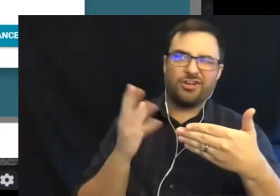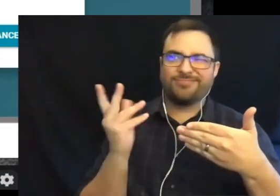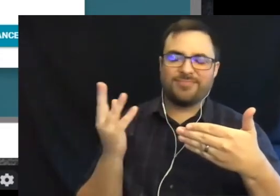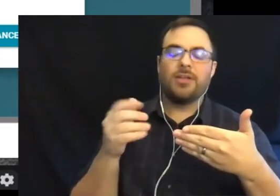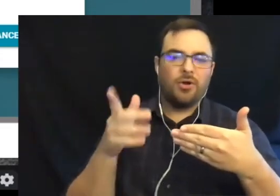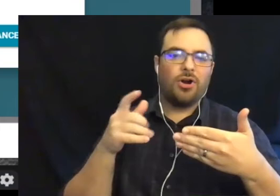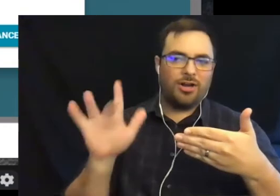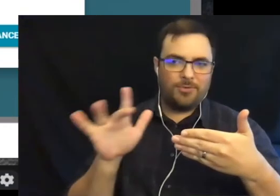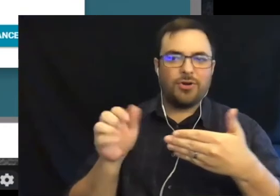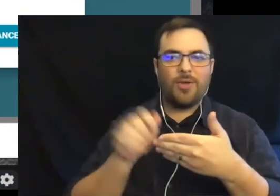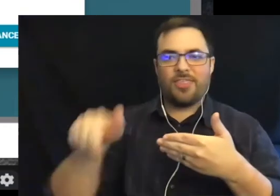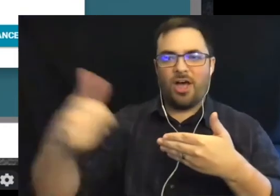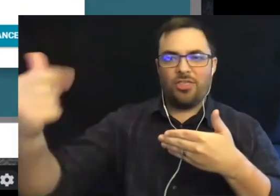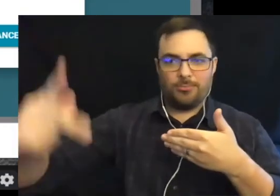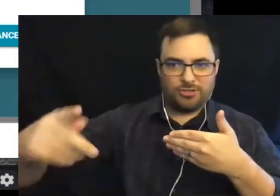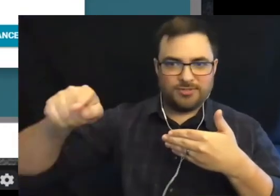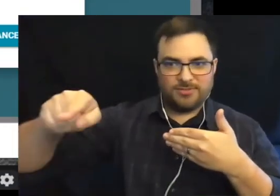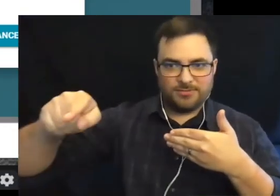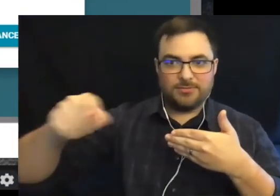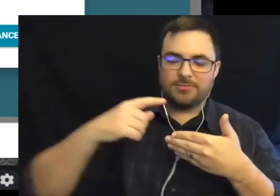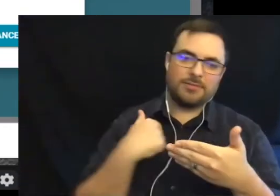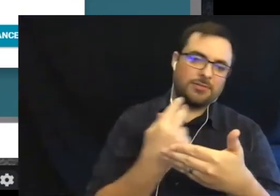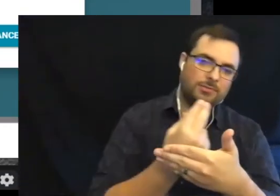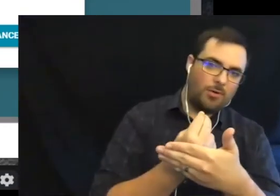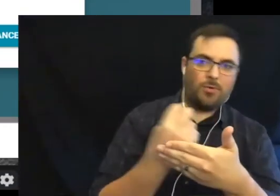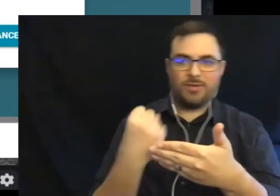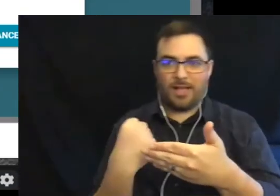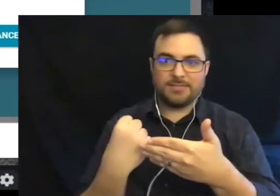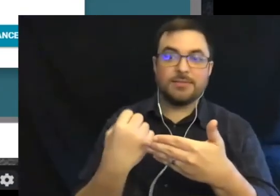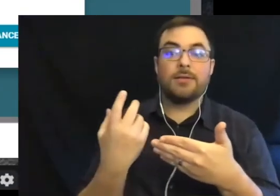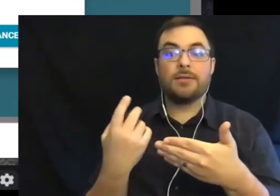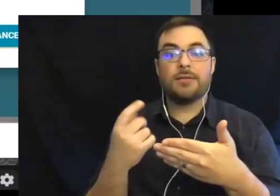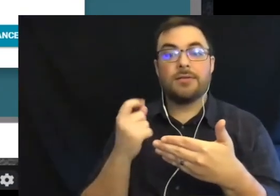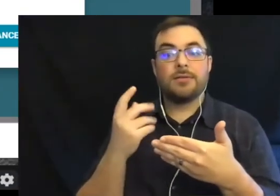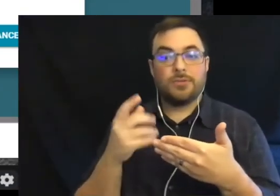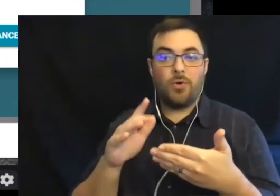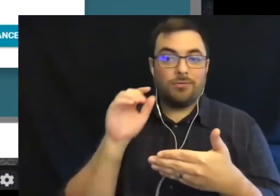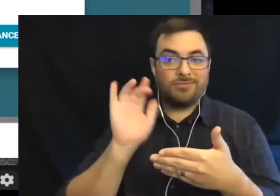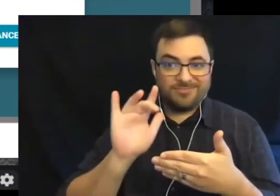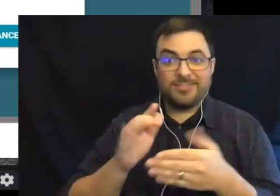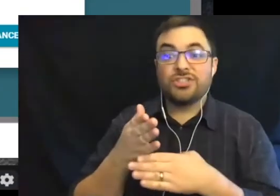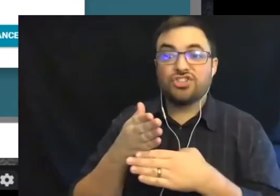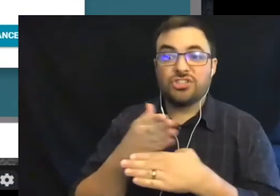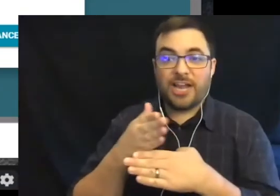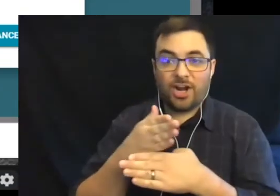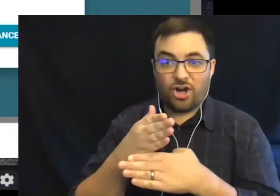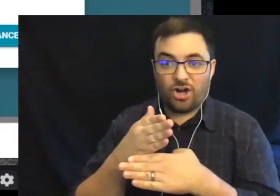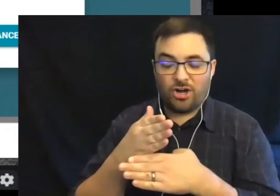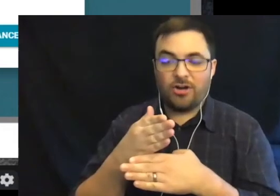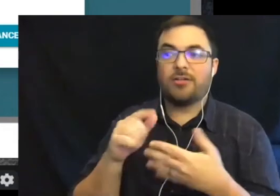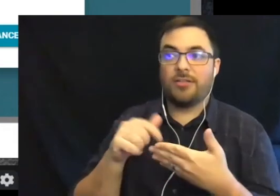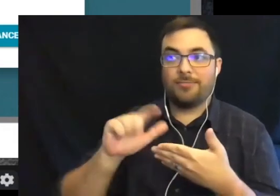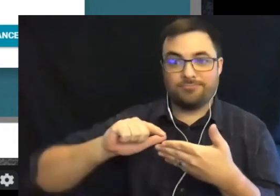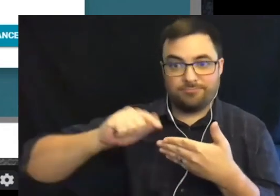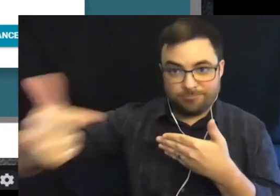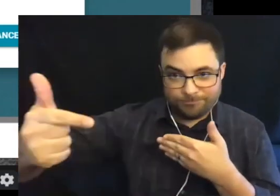computer with someone? And then it says no, but it says, and then the other option is share. So you hit share, and what that does then is it